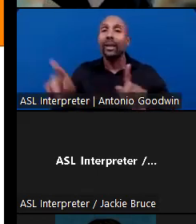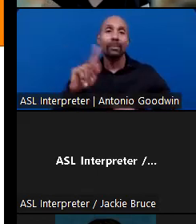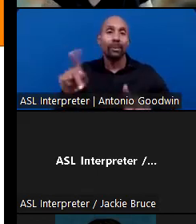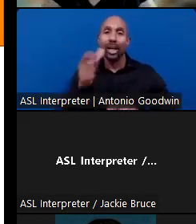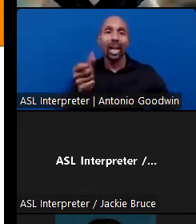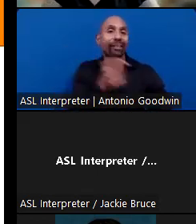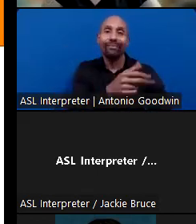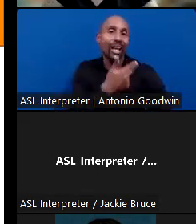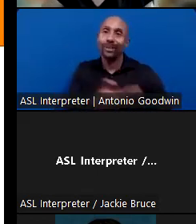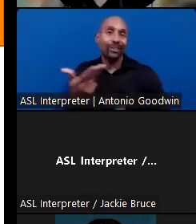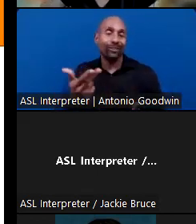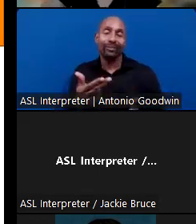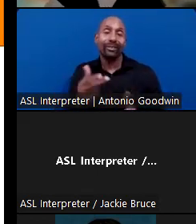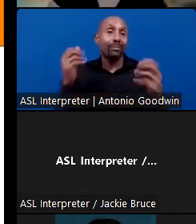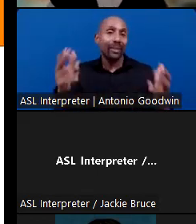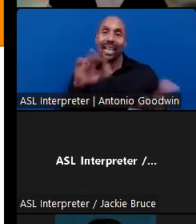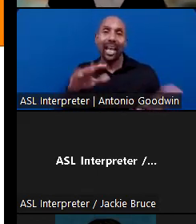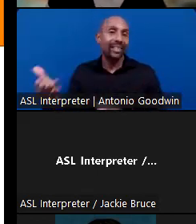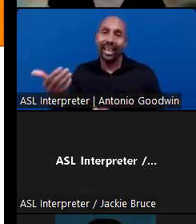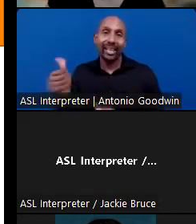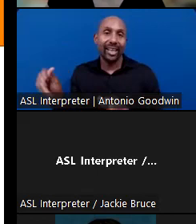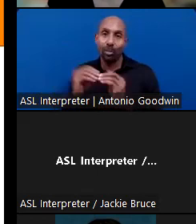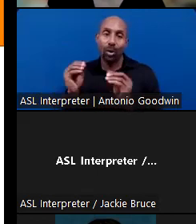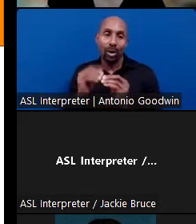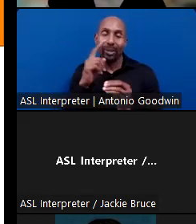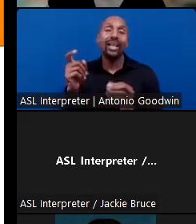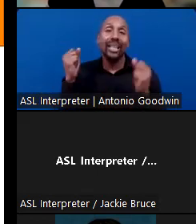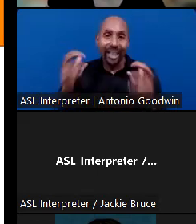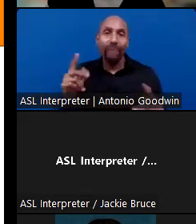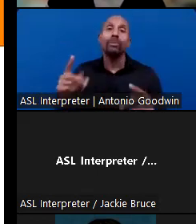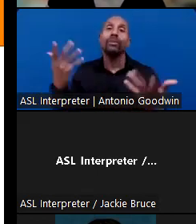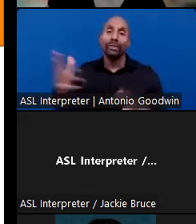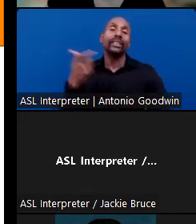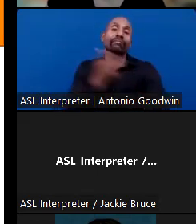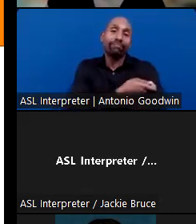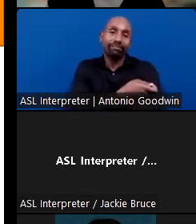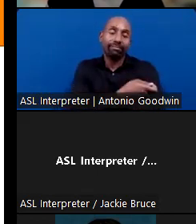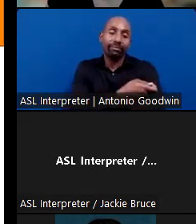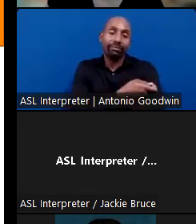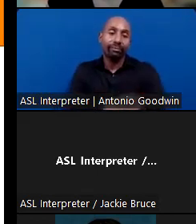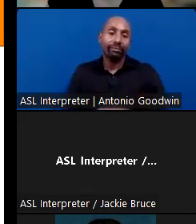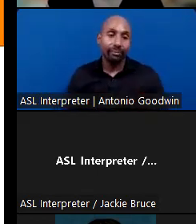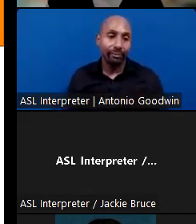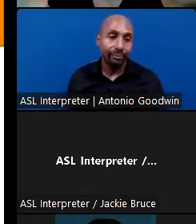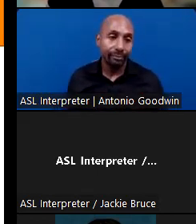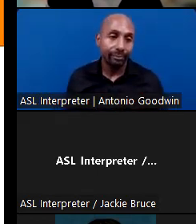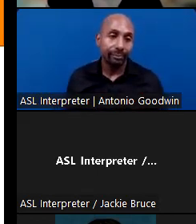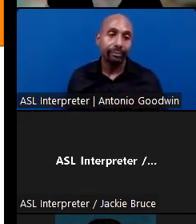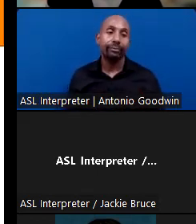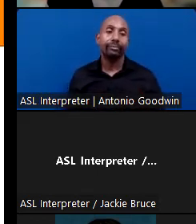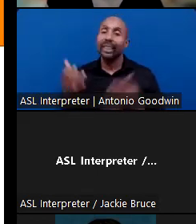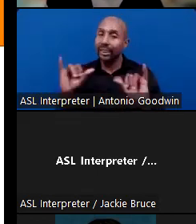really high vaccination rate, but not a very high being up to date on our boosters